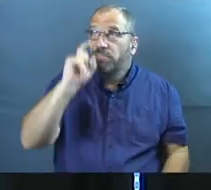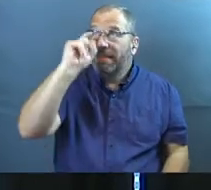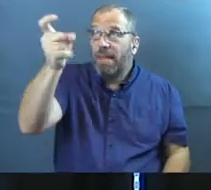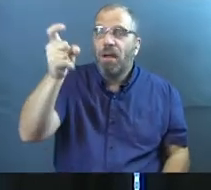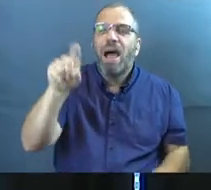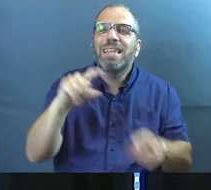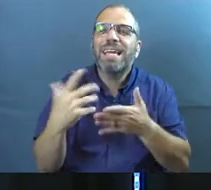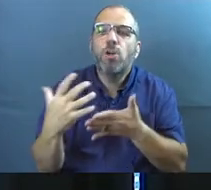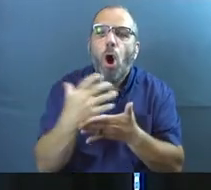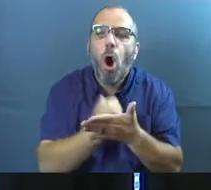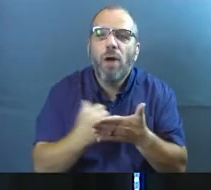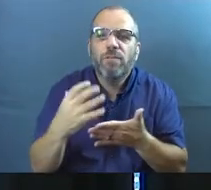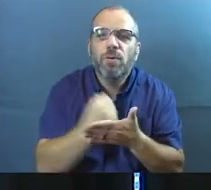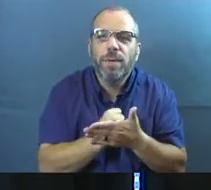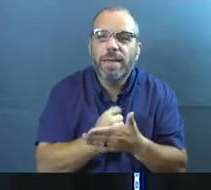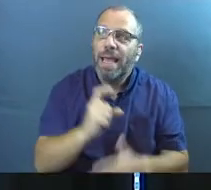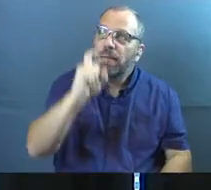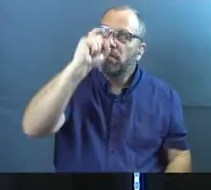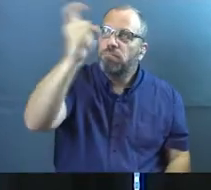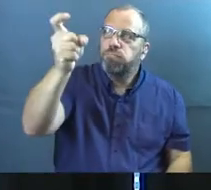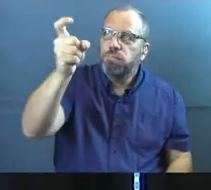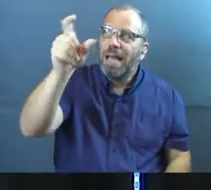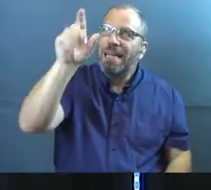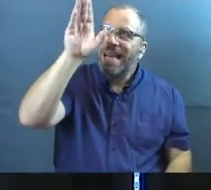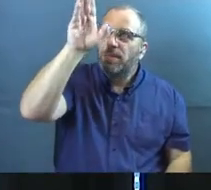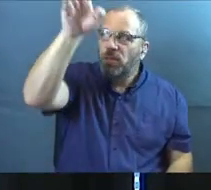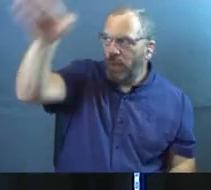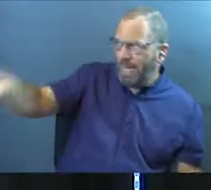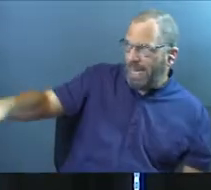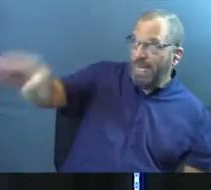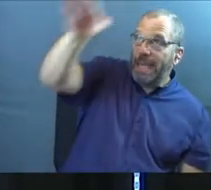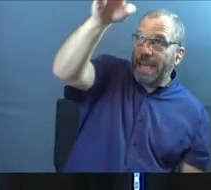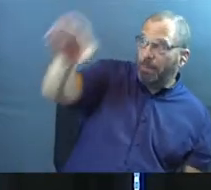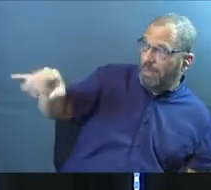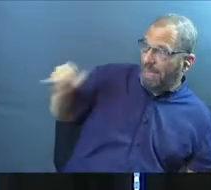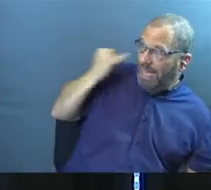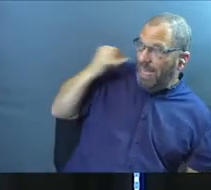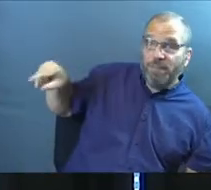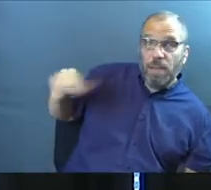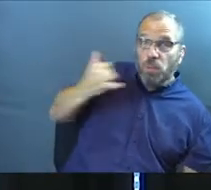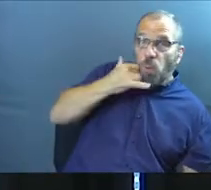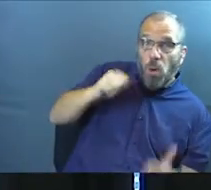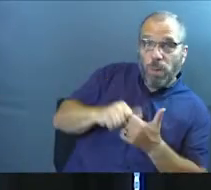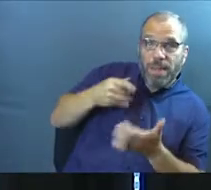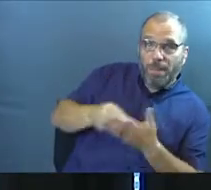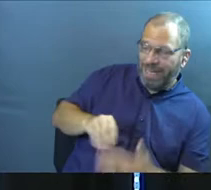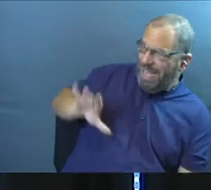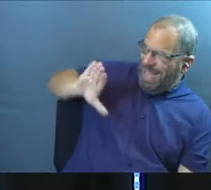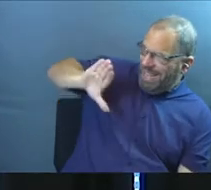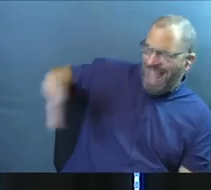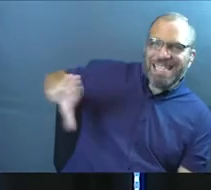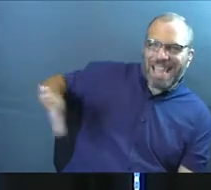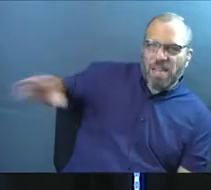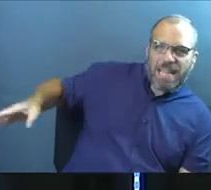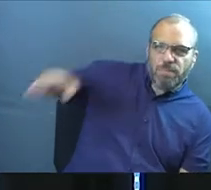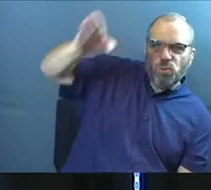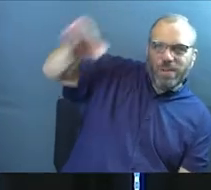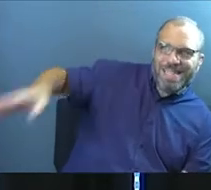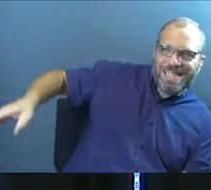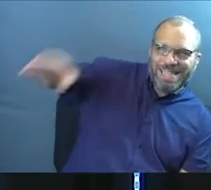an offering. And it was to God, and that's between him and God. If he did something wrong with it, that's their